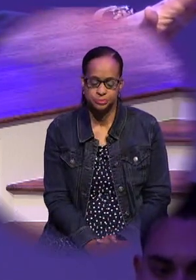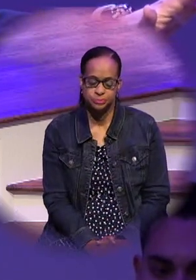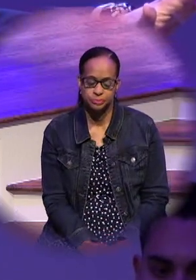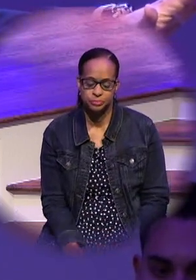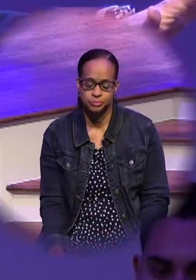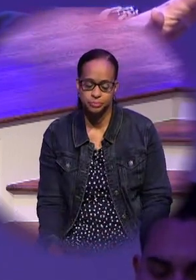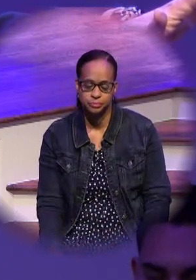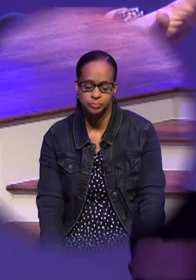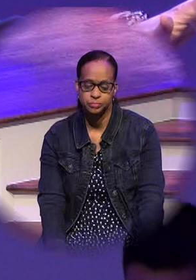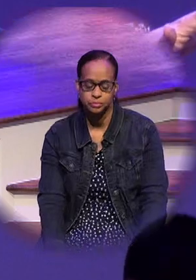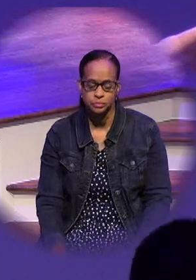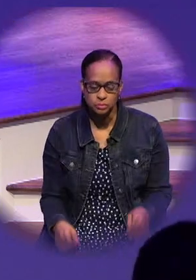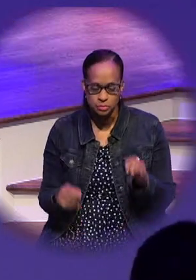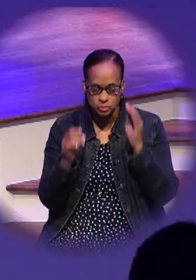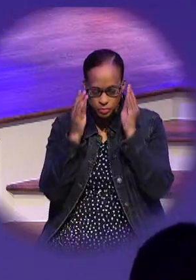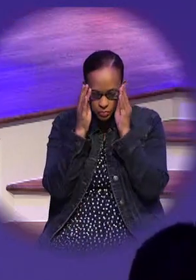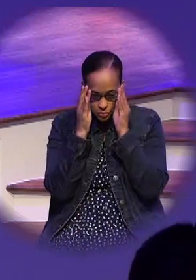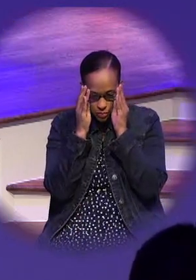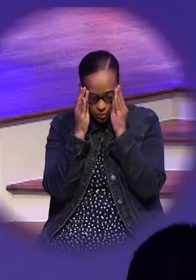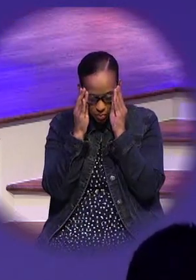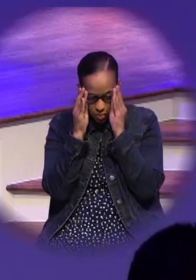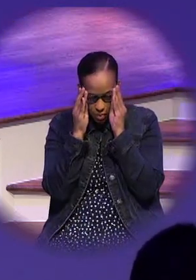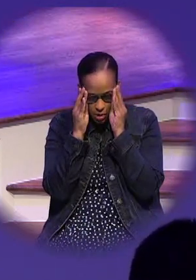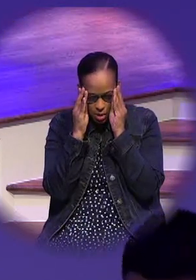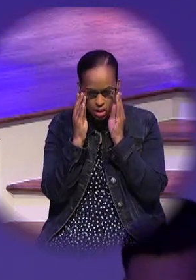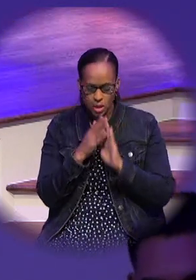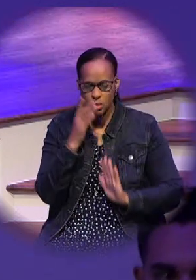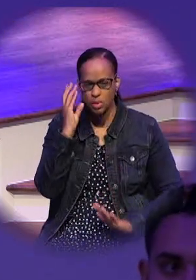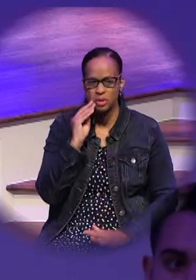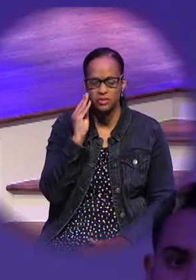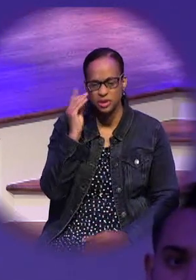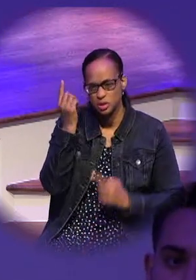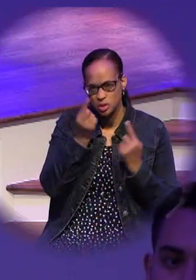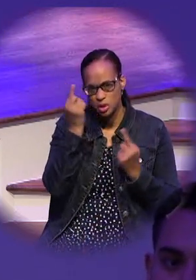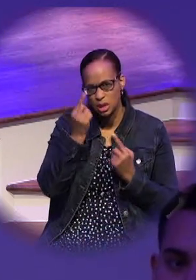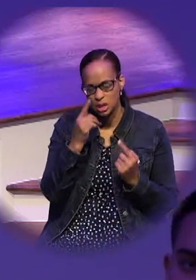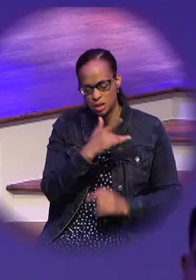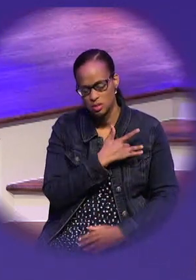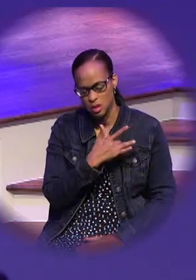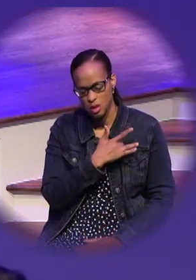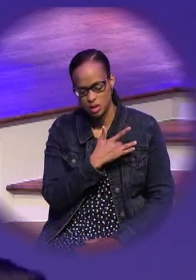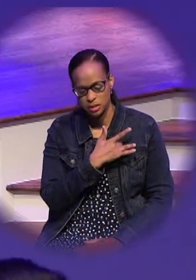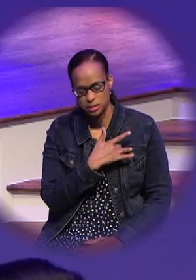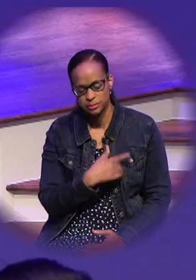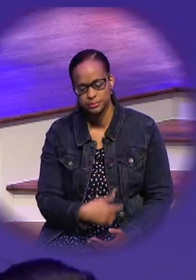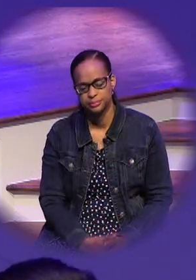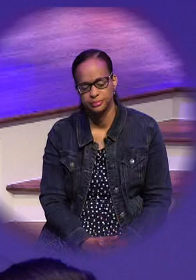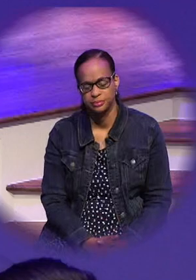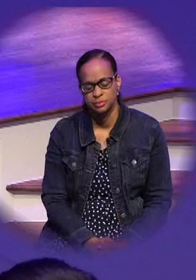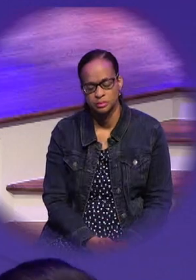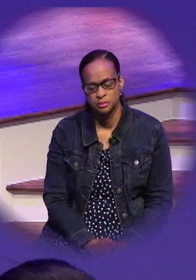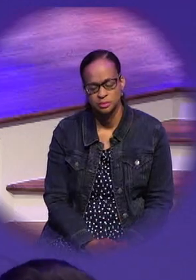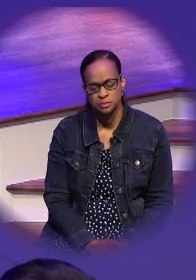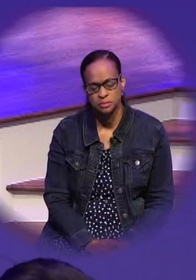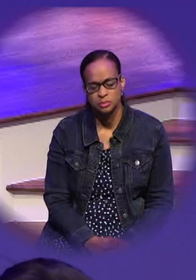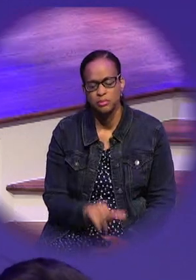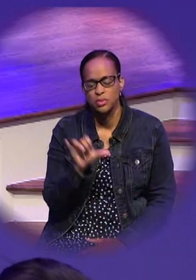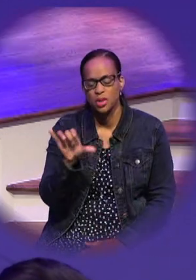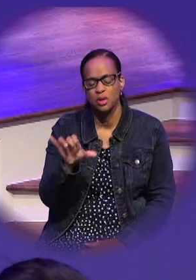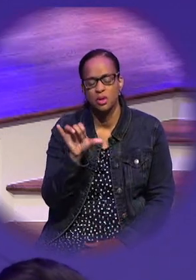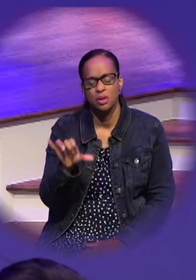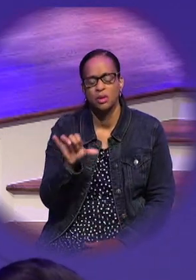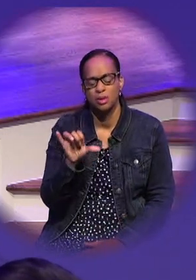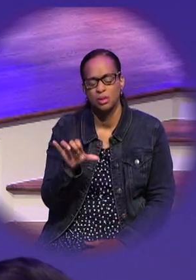rise. And I wonder if the yearning in his heart hit a new fever pitch. Oh, that